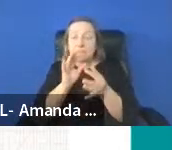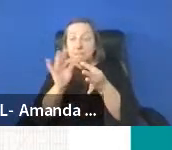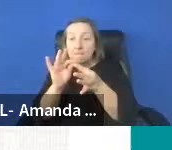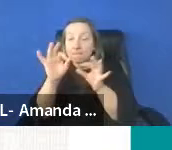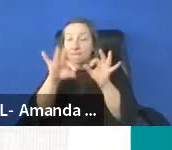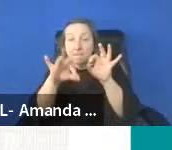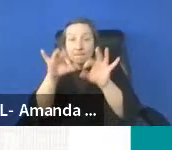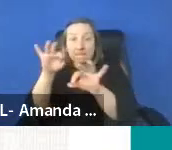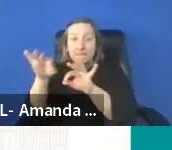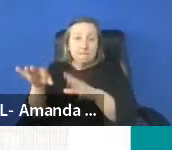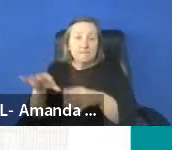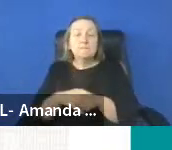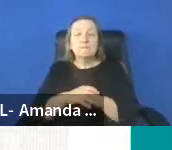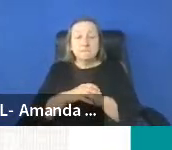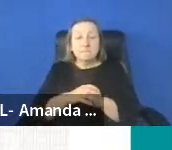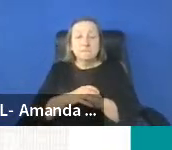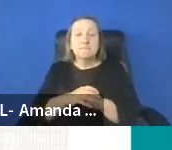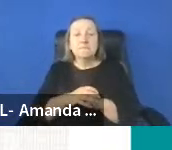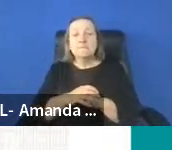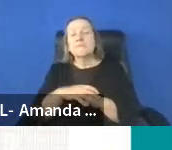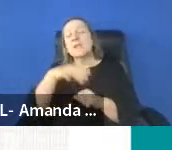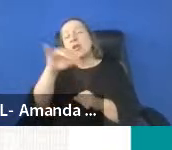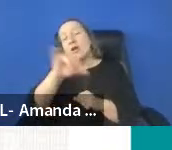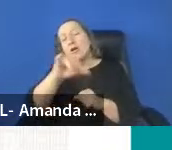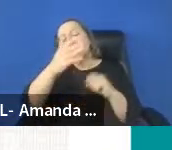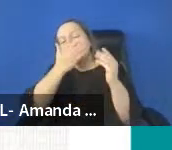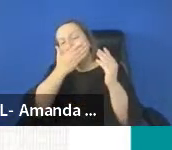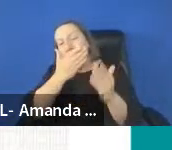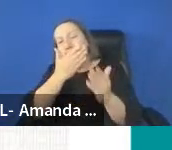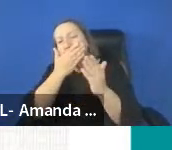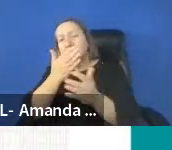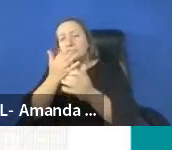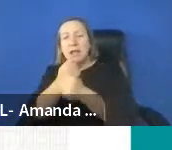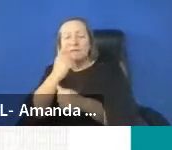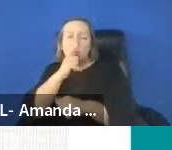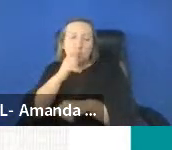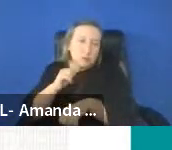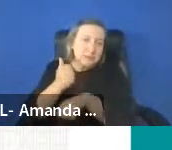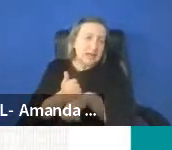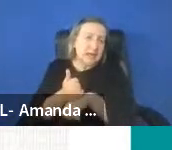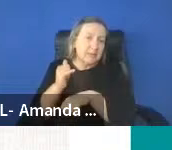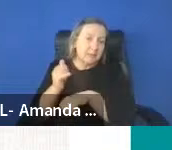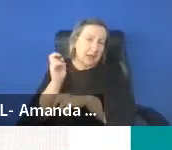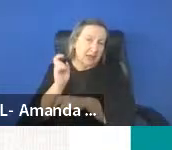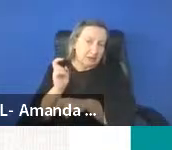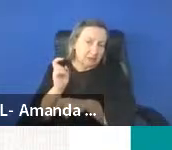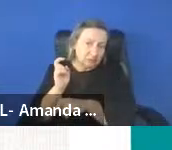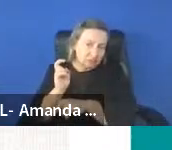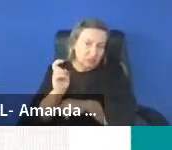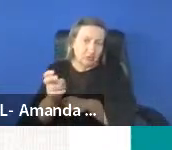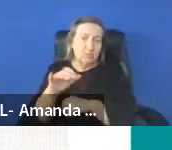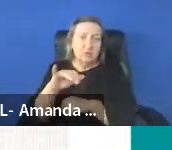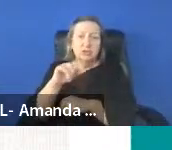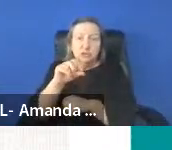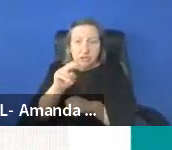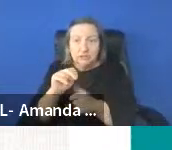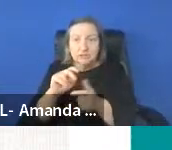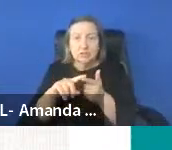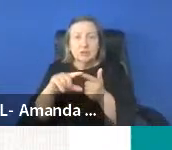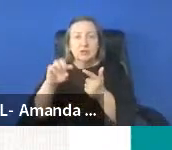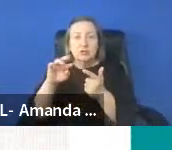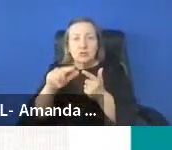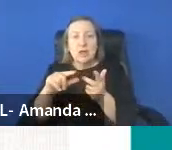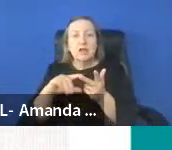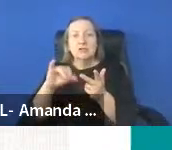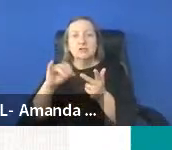and then thank everybody who put the trip together, Jason and Greg and Johnell